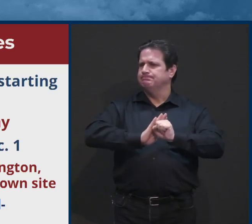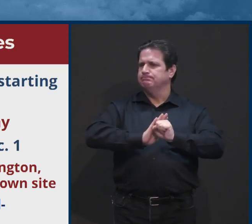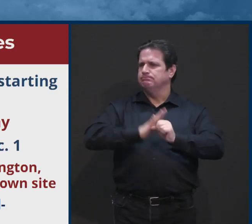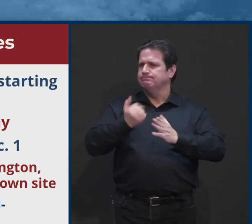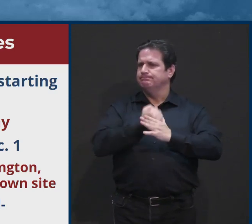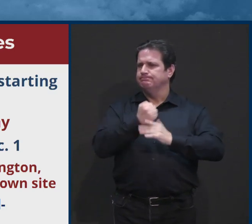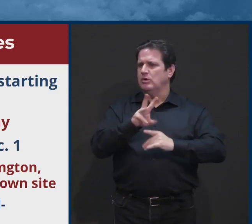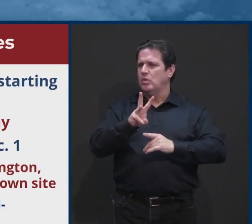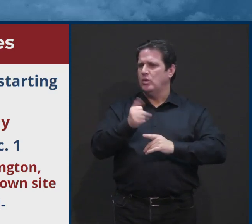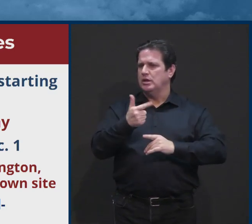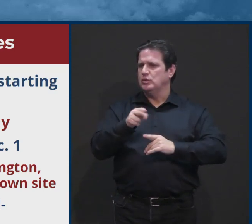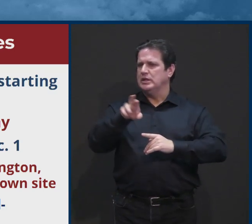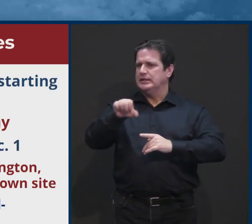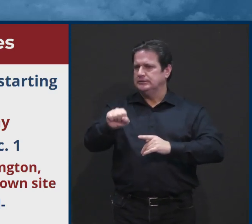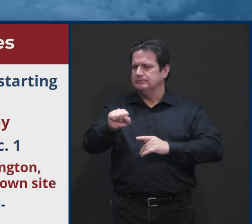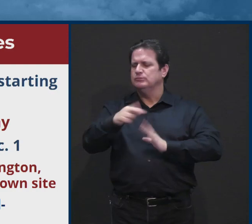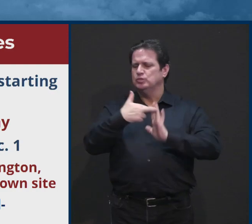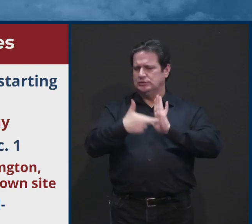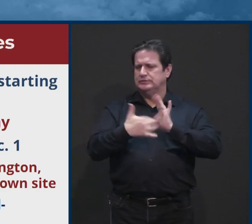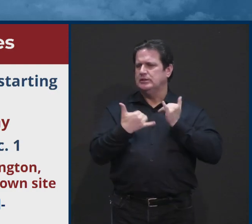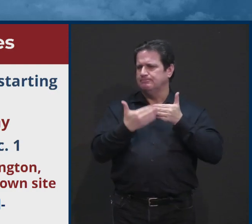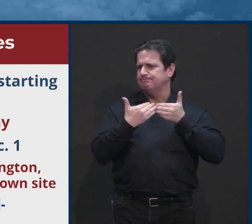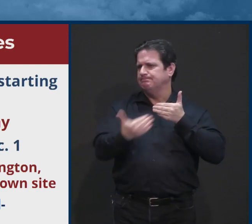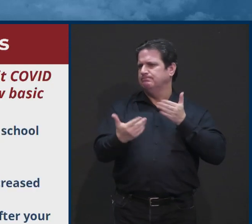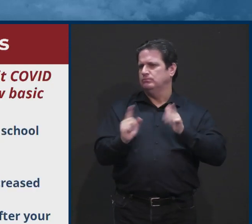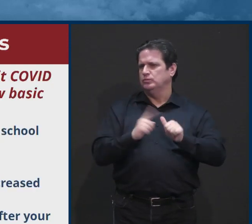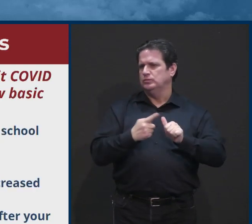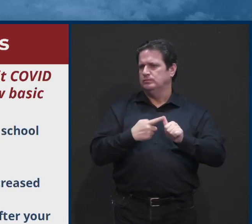get a reservation ahead of time.